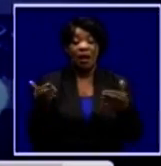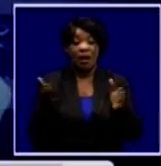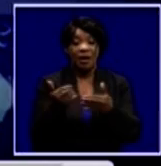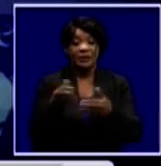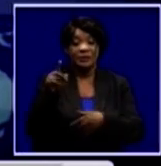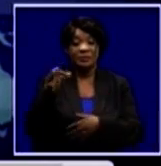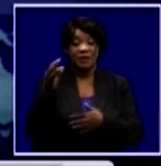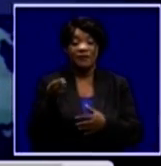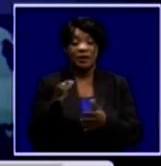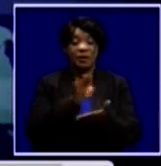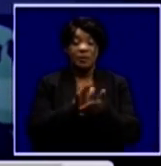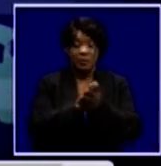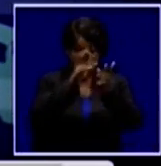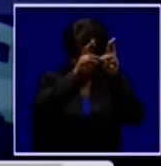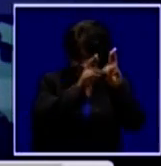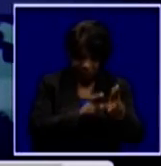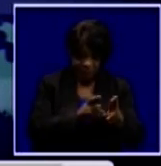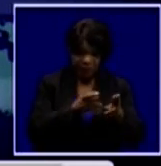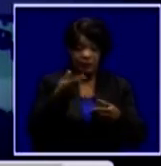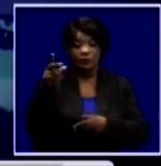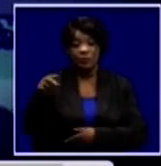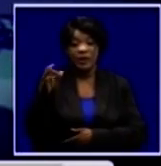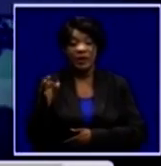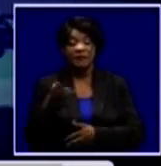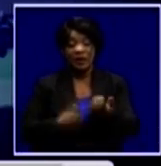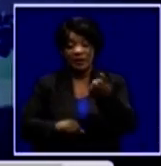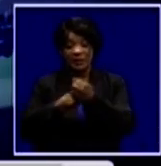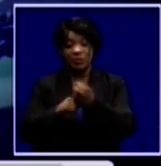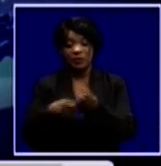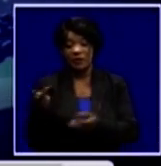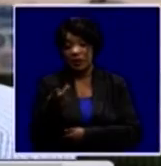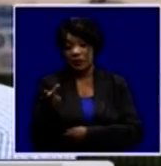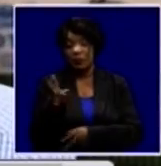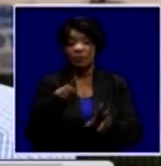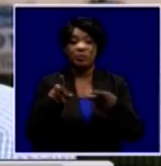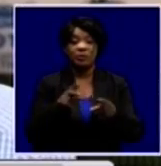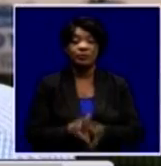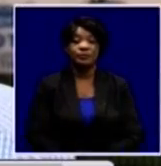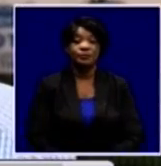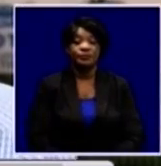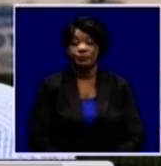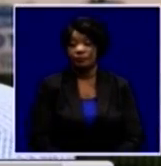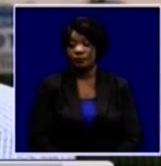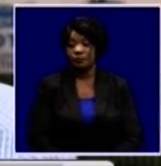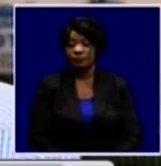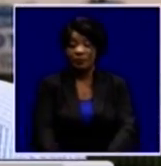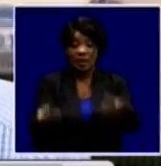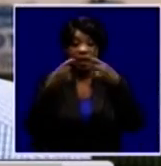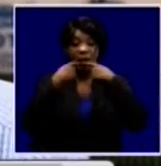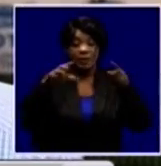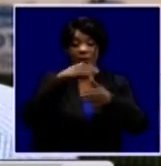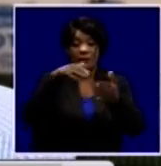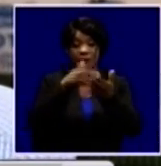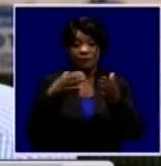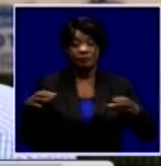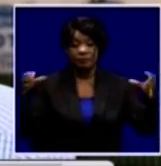to remain loyal to party and support the candidates. I wish to announce that the Central Committee